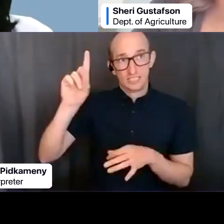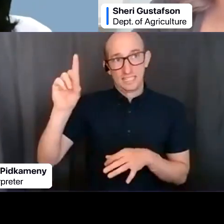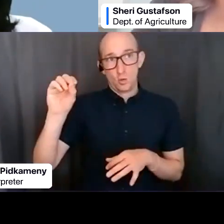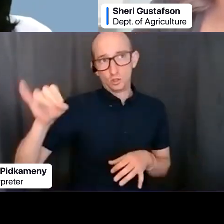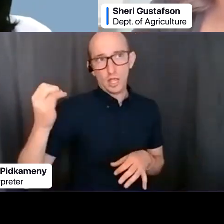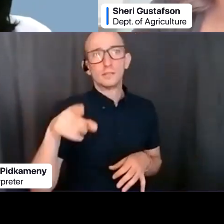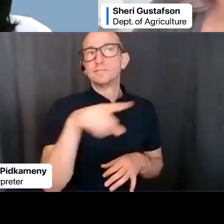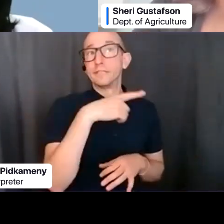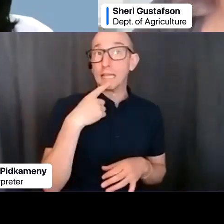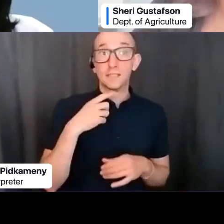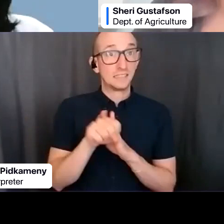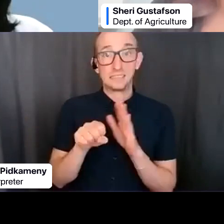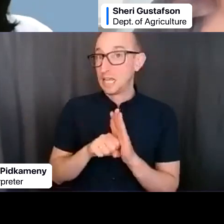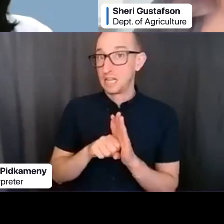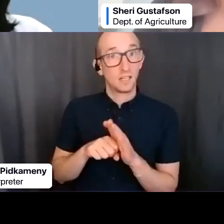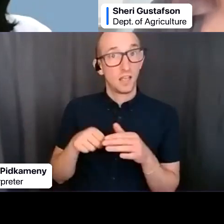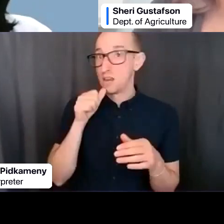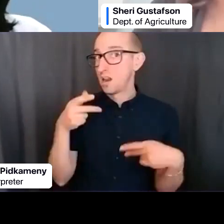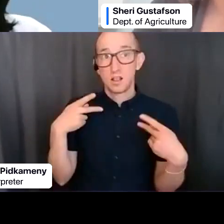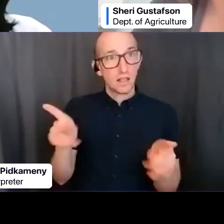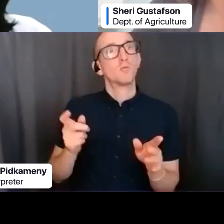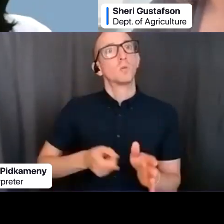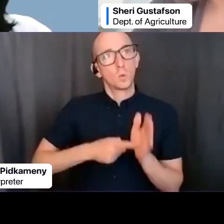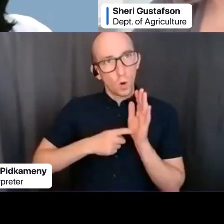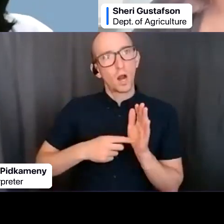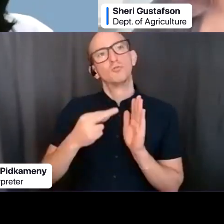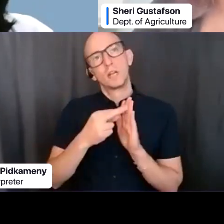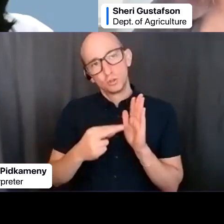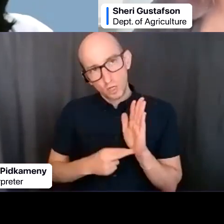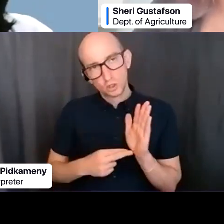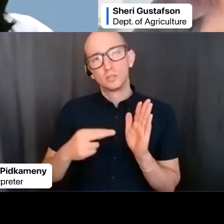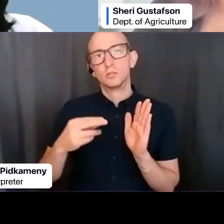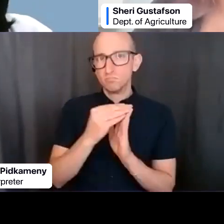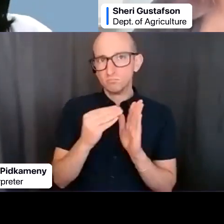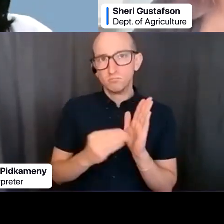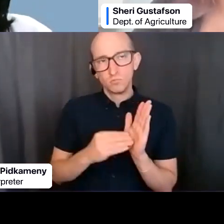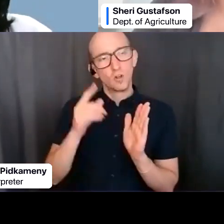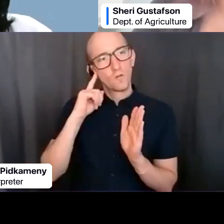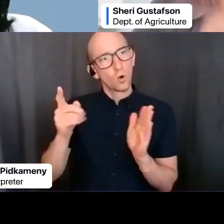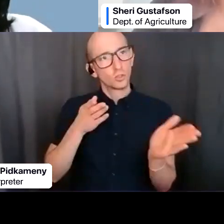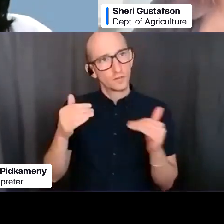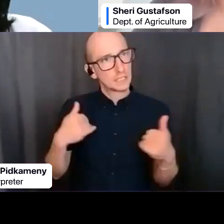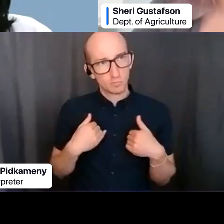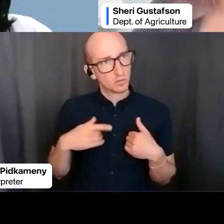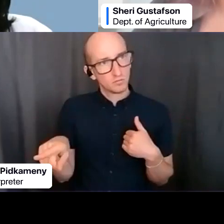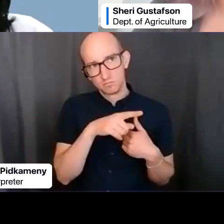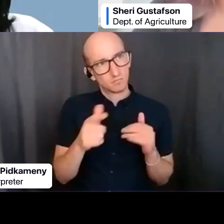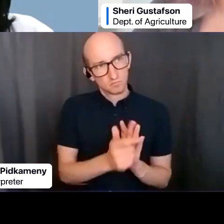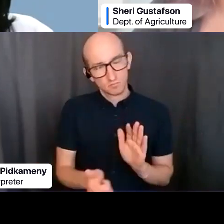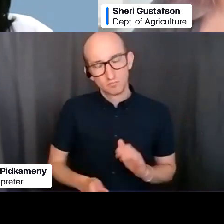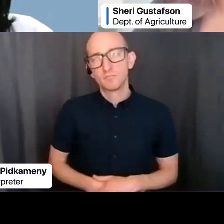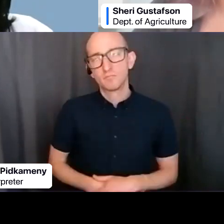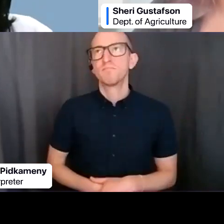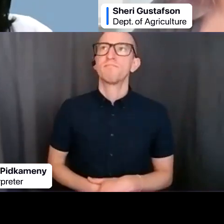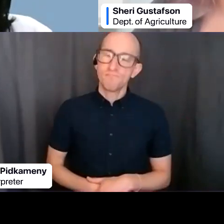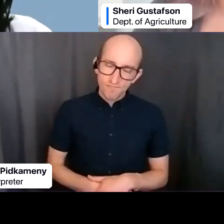not allowed to require registration of service animals, and so